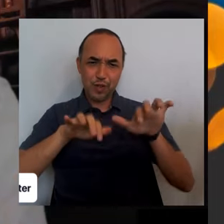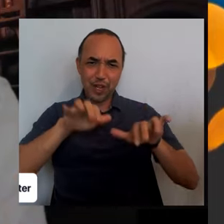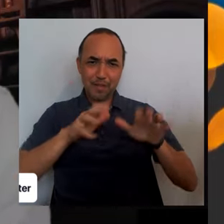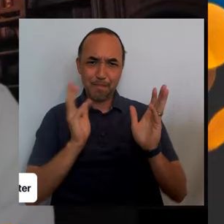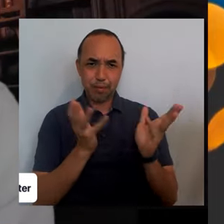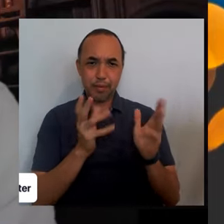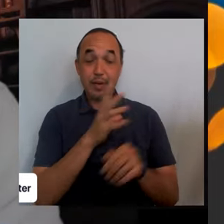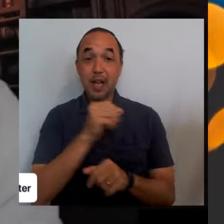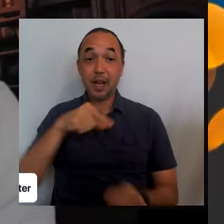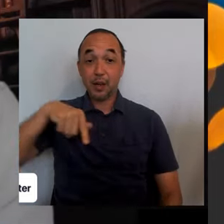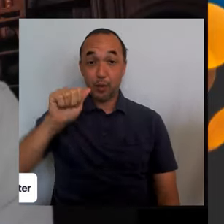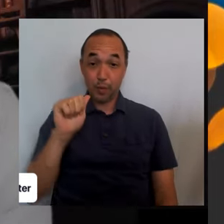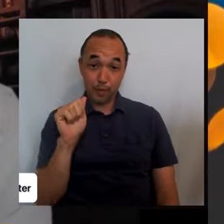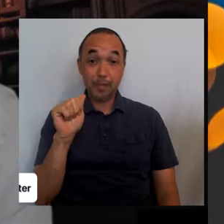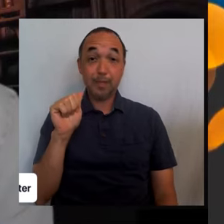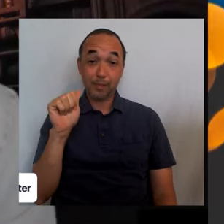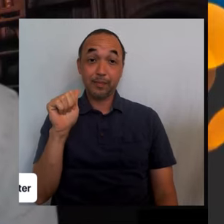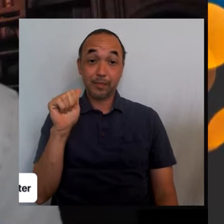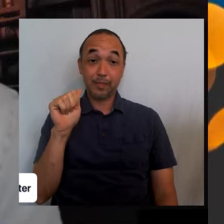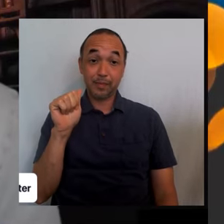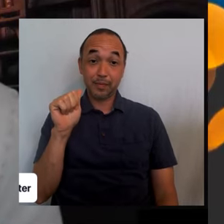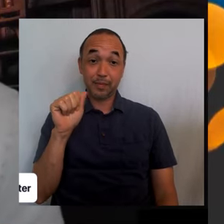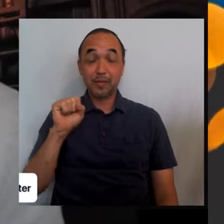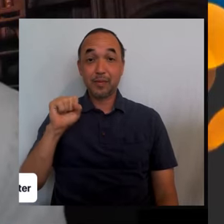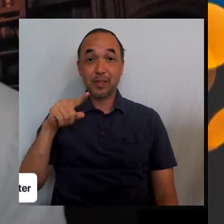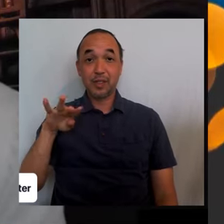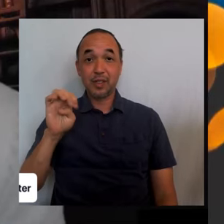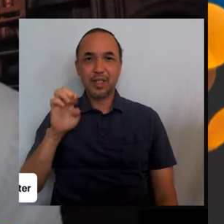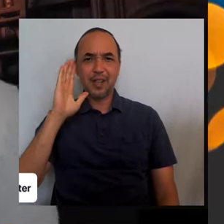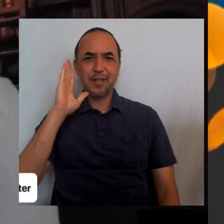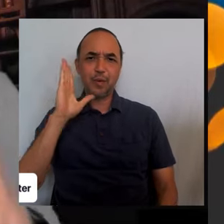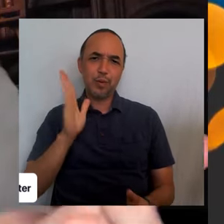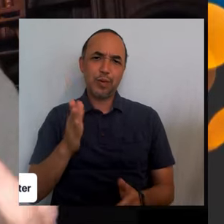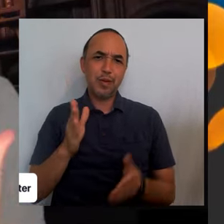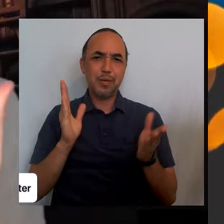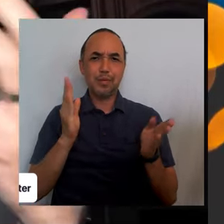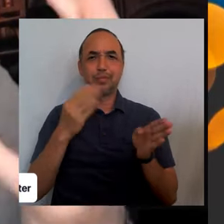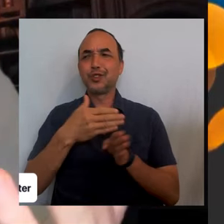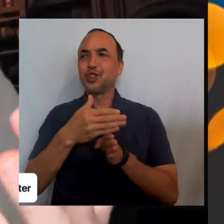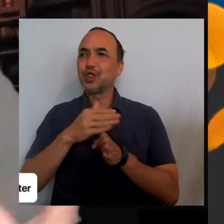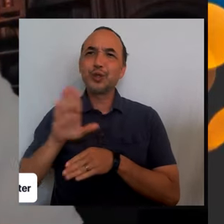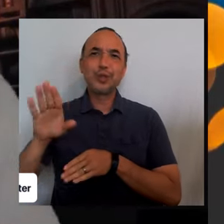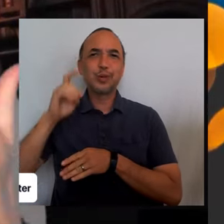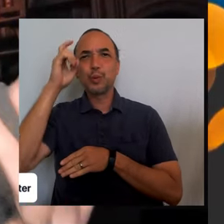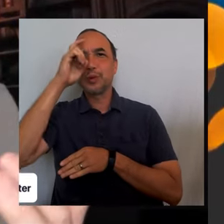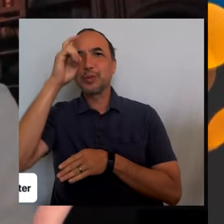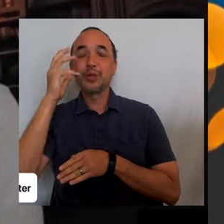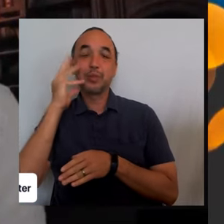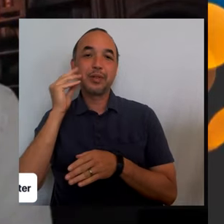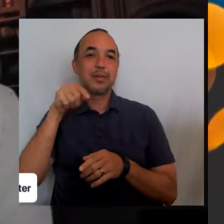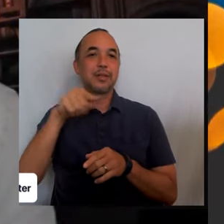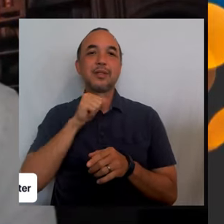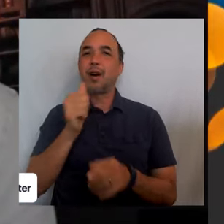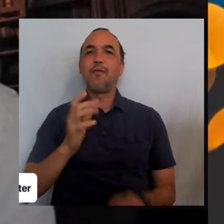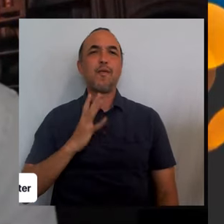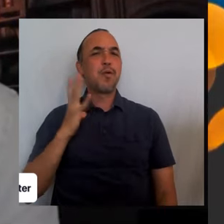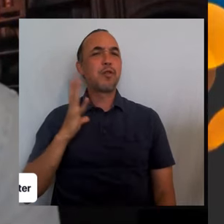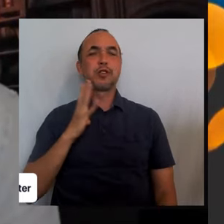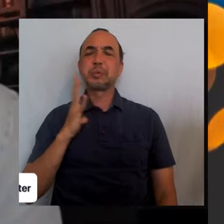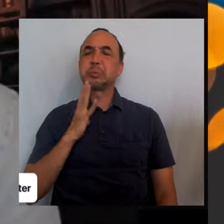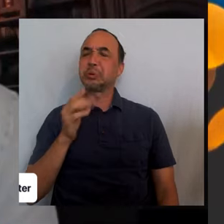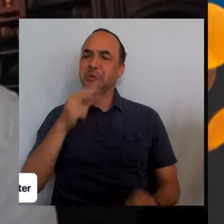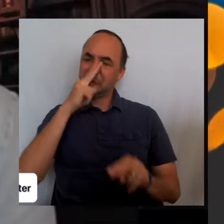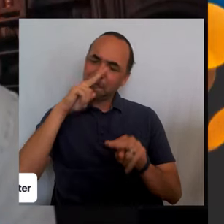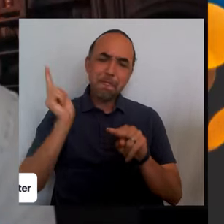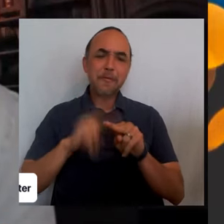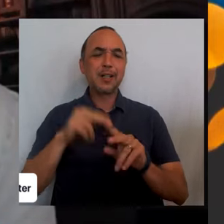questions, he's going to share his wisdom, his experiences. So feel free to make this. This is not a formal setting. This is a fun